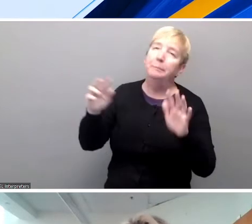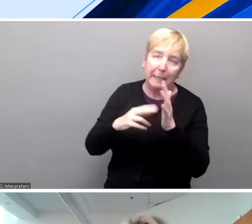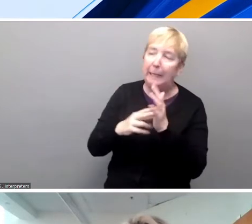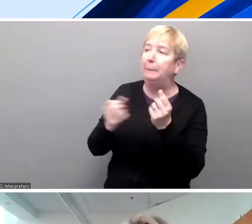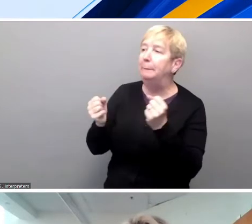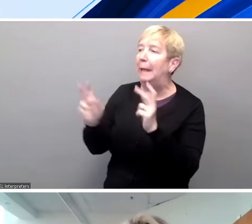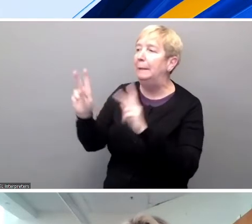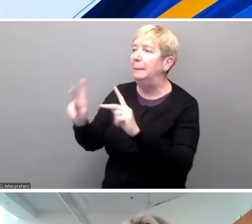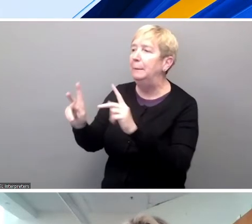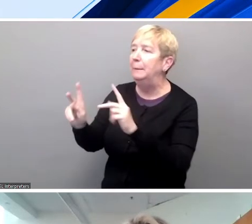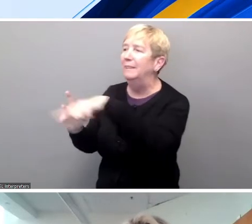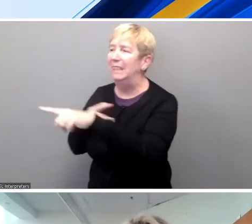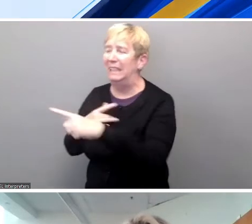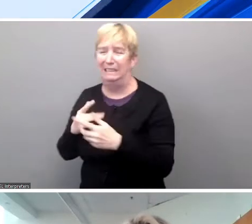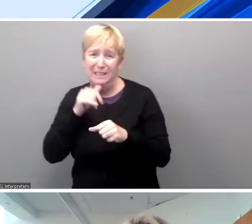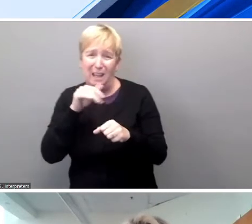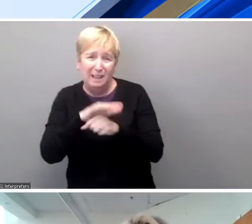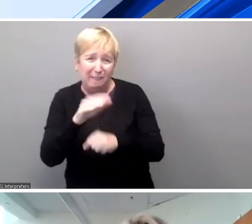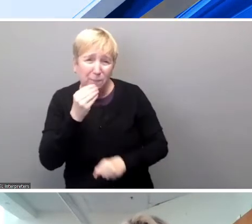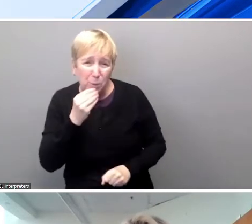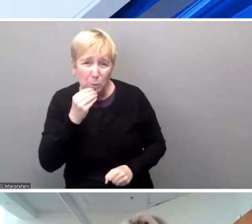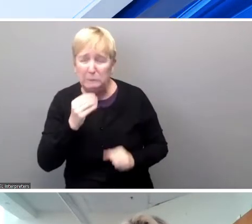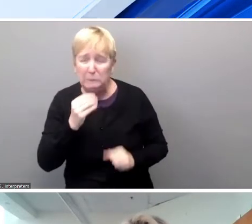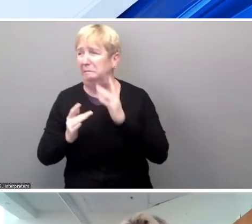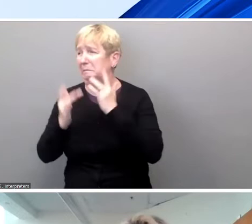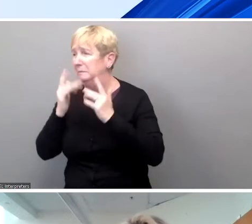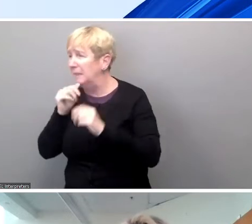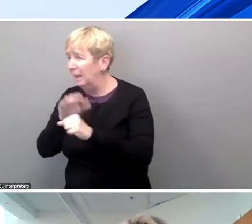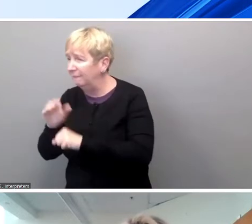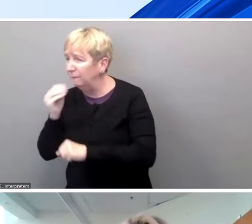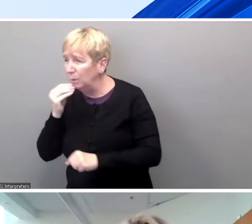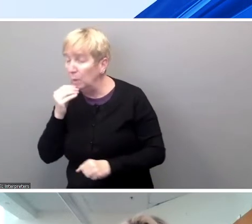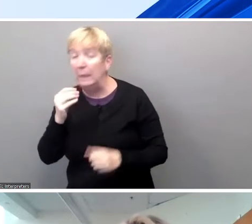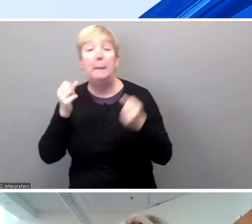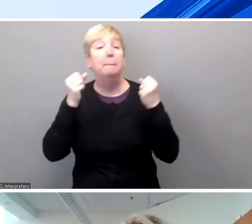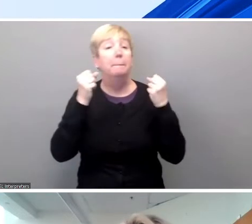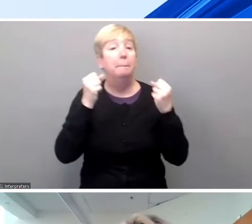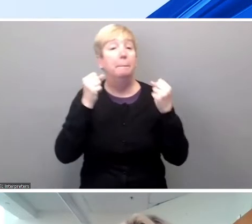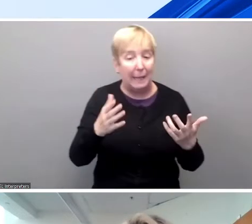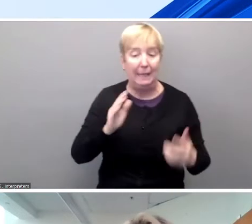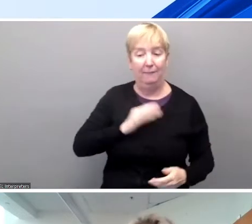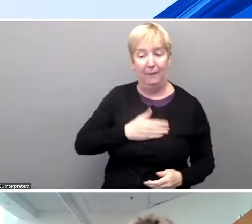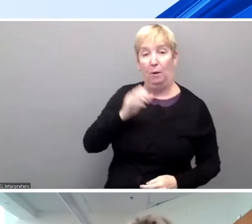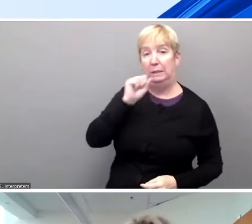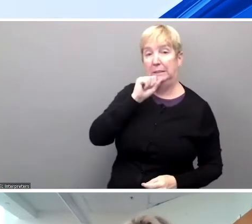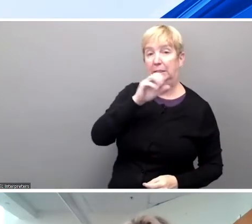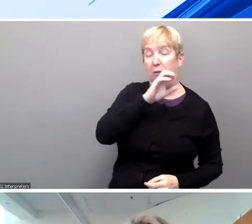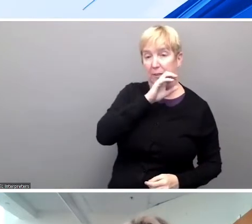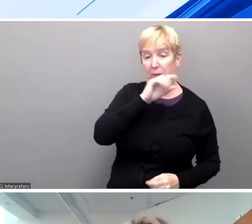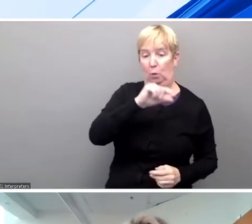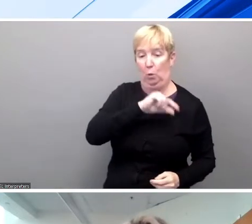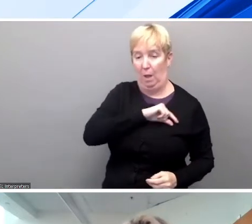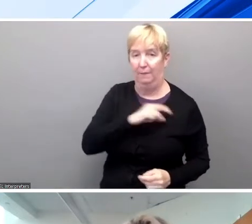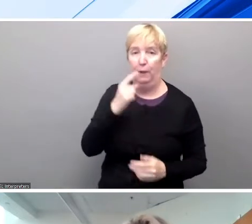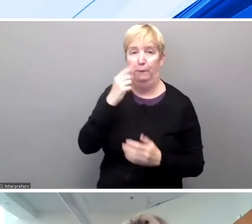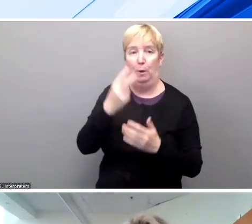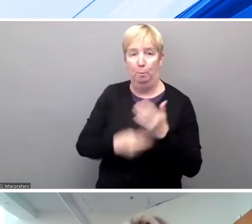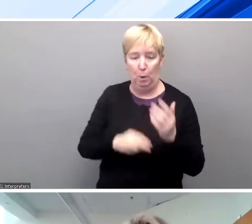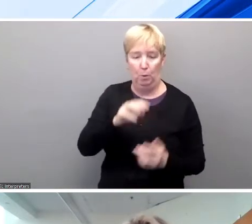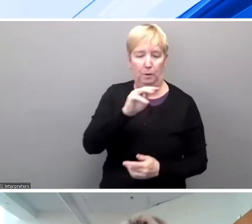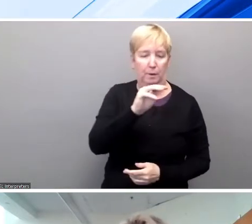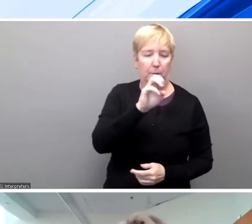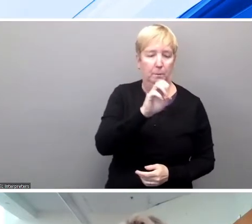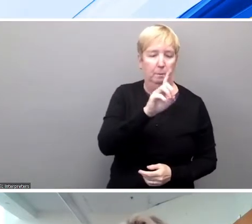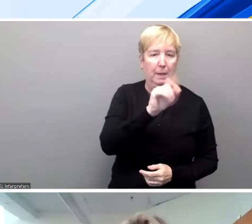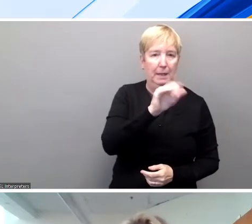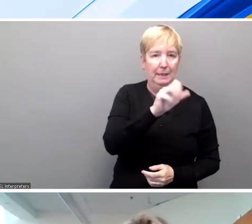got a lot of our seniors who qualify for both Medicare and Medicaid, indicating that they hit the poverty